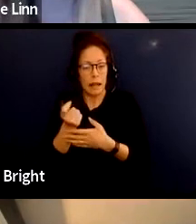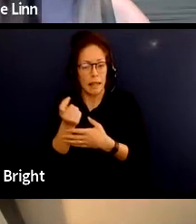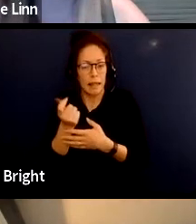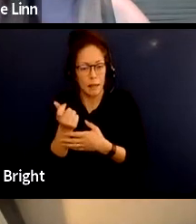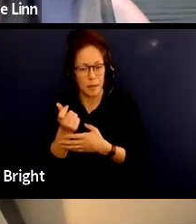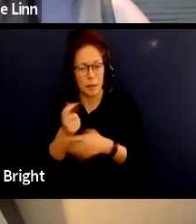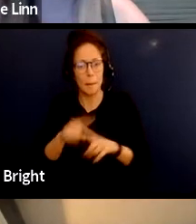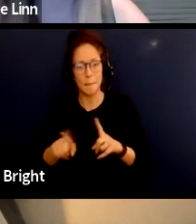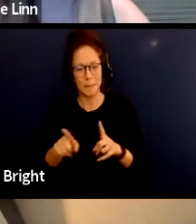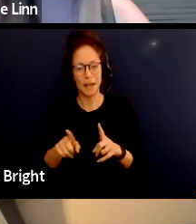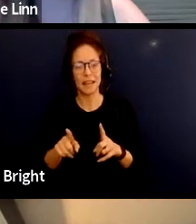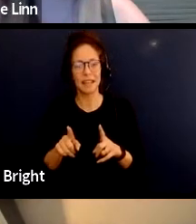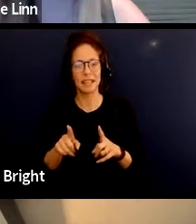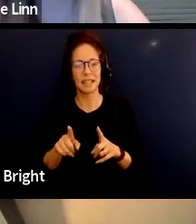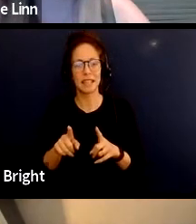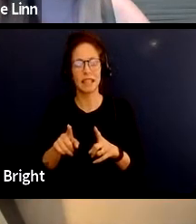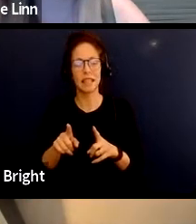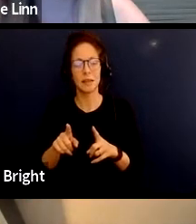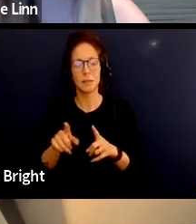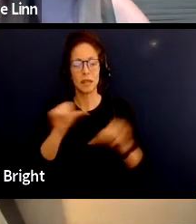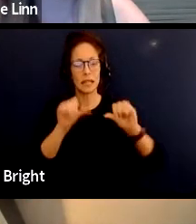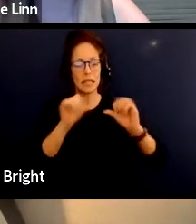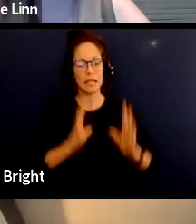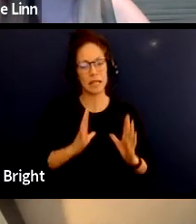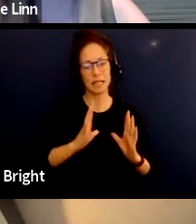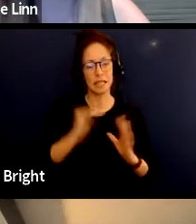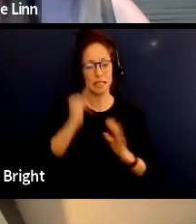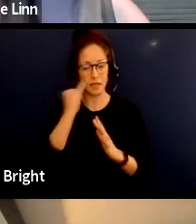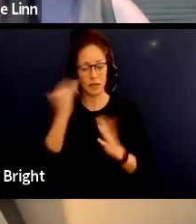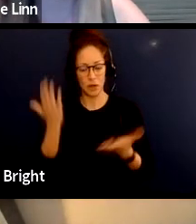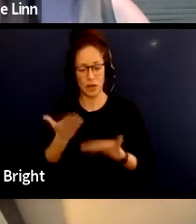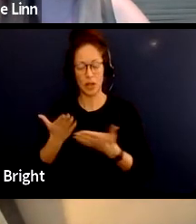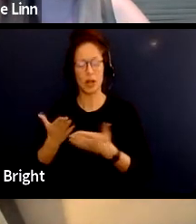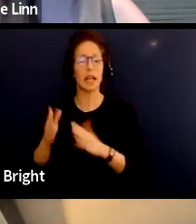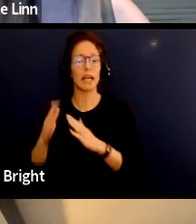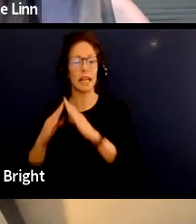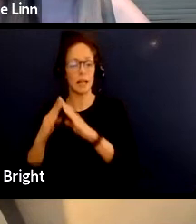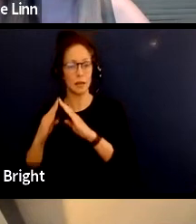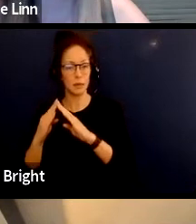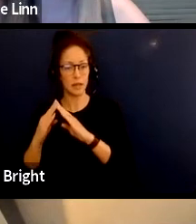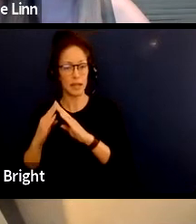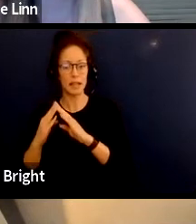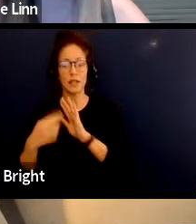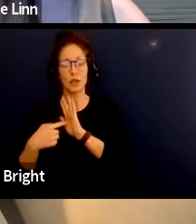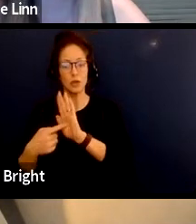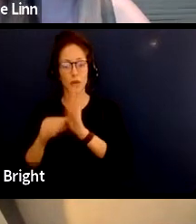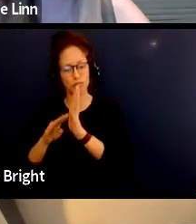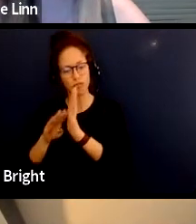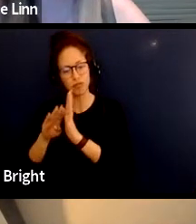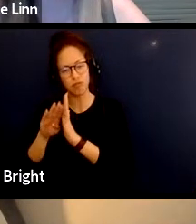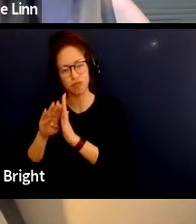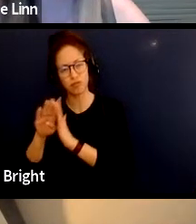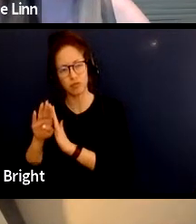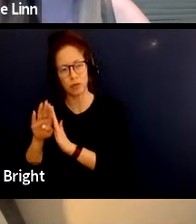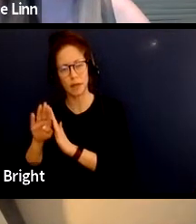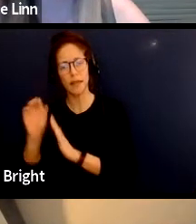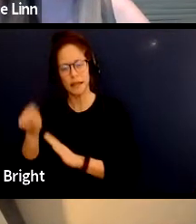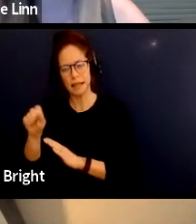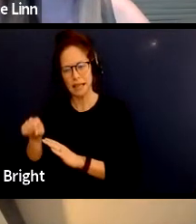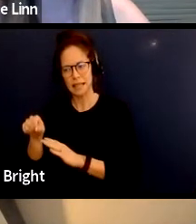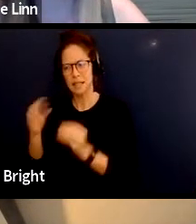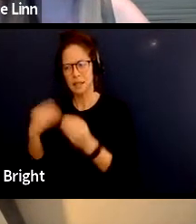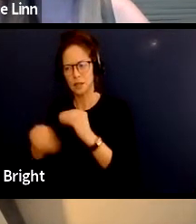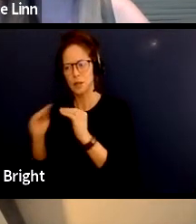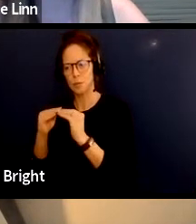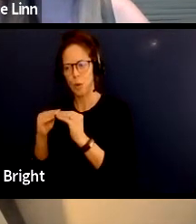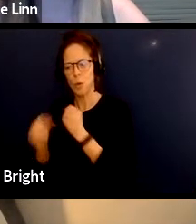UW study co-author Dan Goldhaber, if you are in a county that has high pre-existing rates of infection, then it does look like it's more